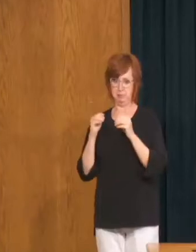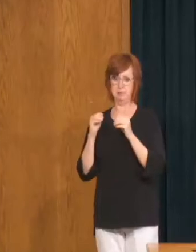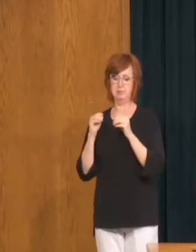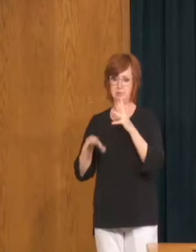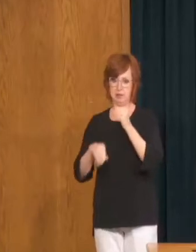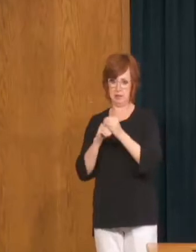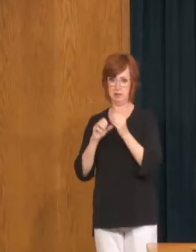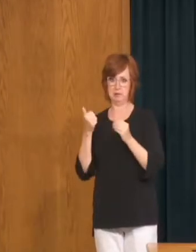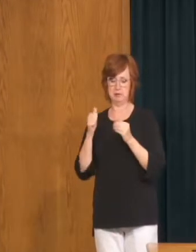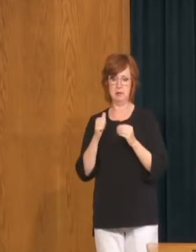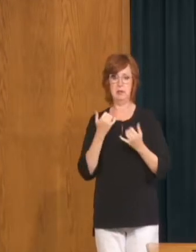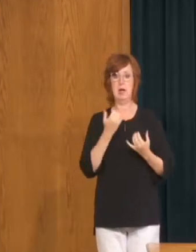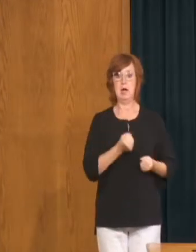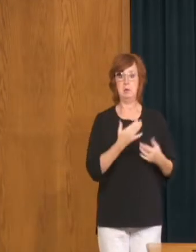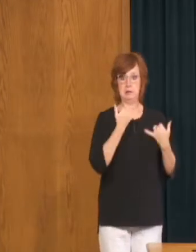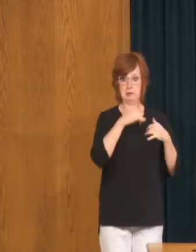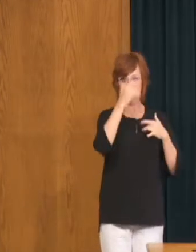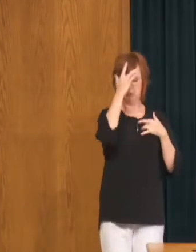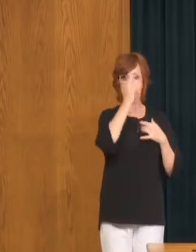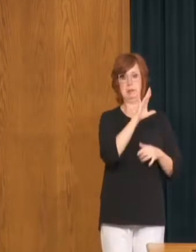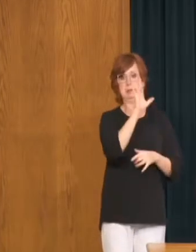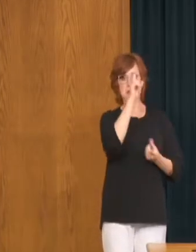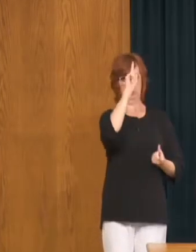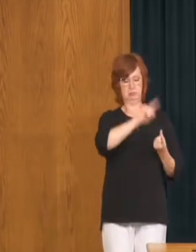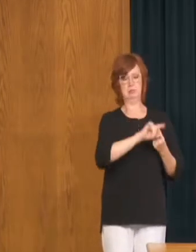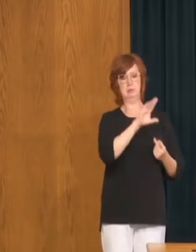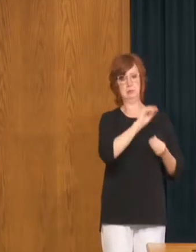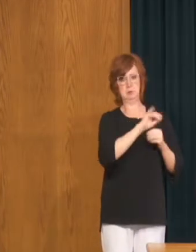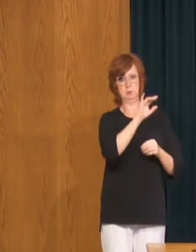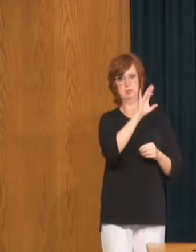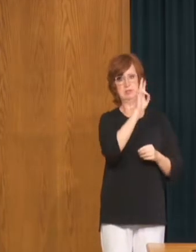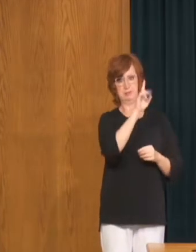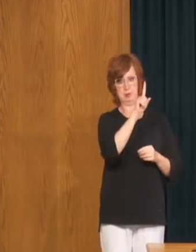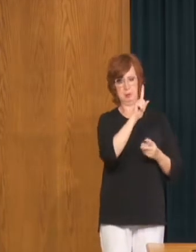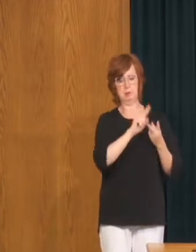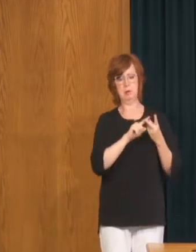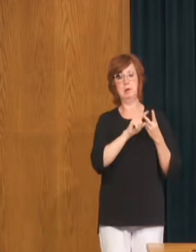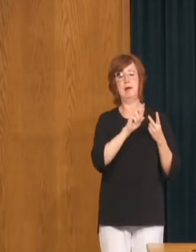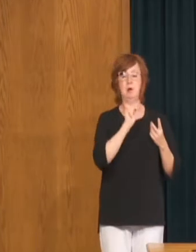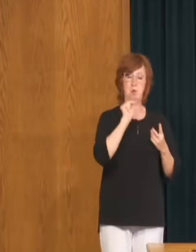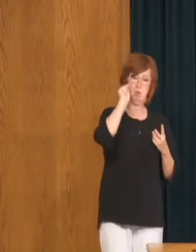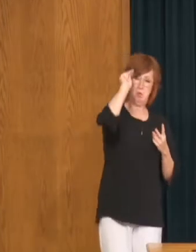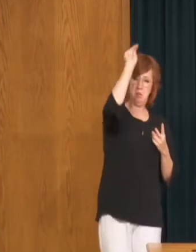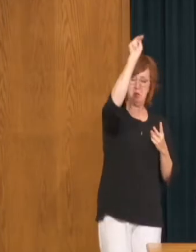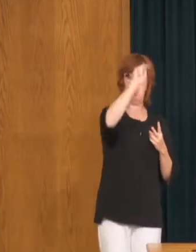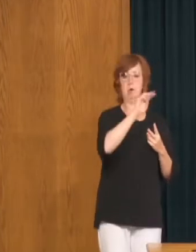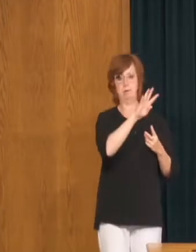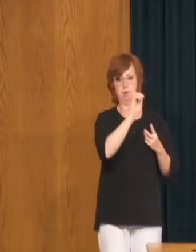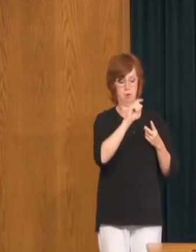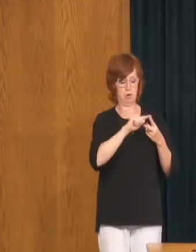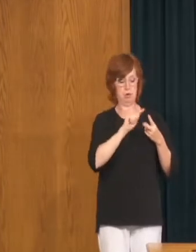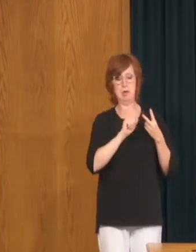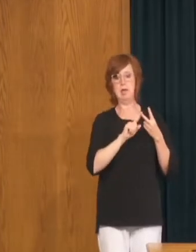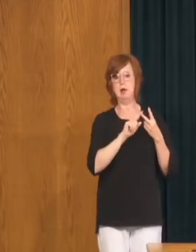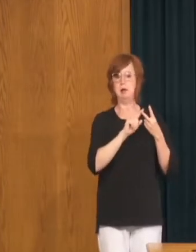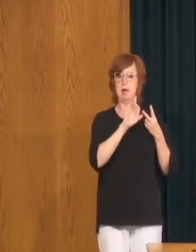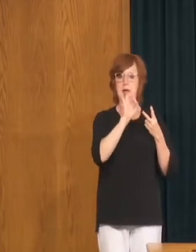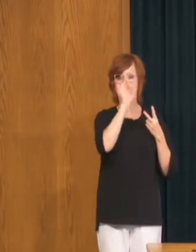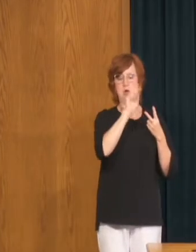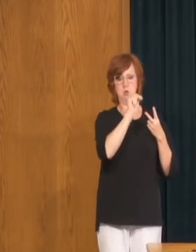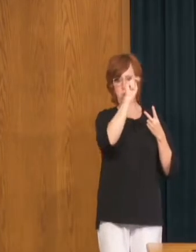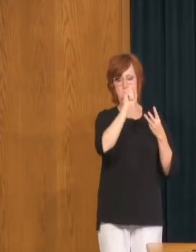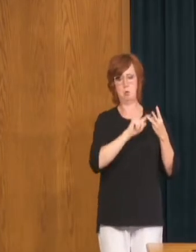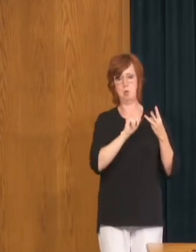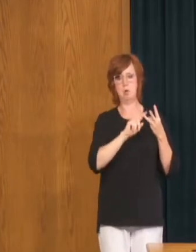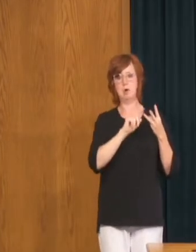down to just 71. 40 of those cases are in the far north, 8 in the north, 18 in the south region, 5